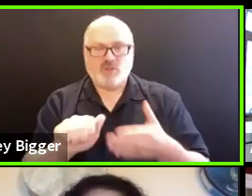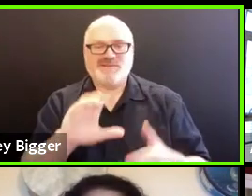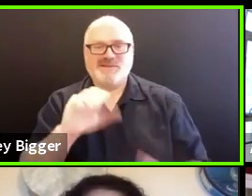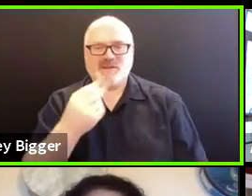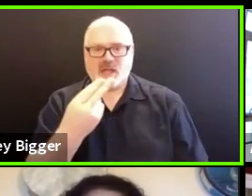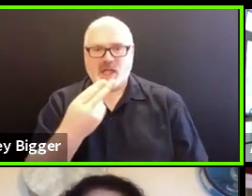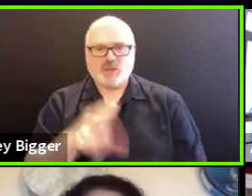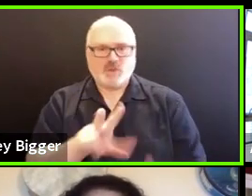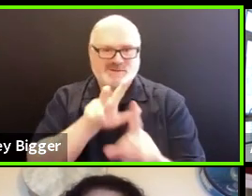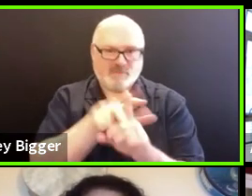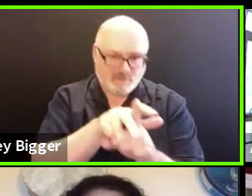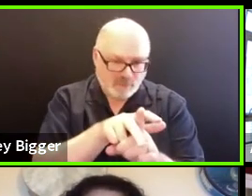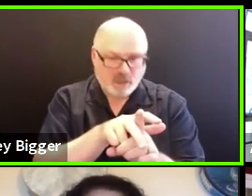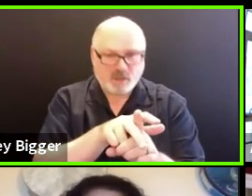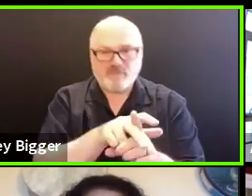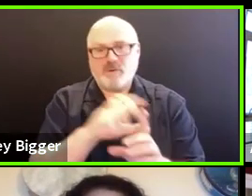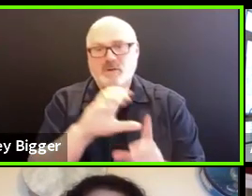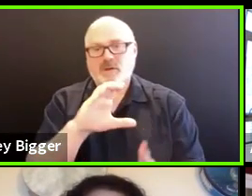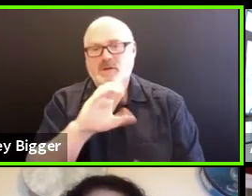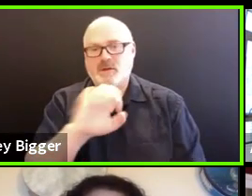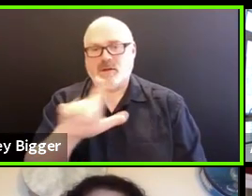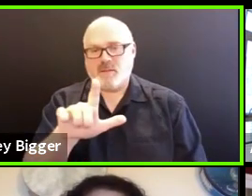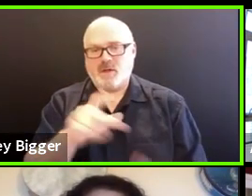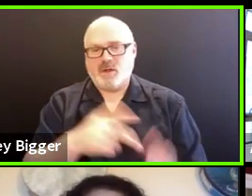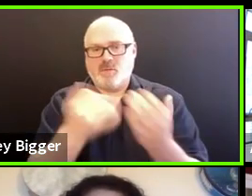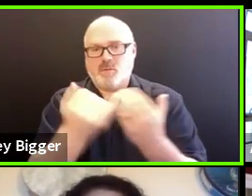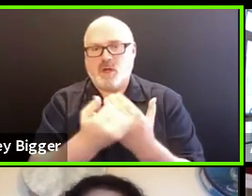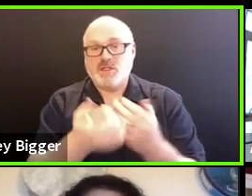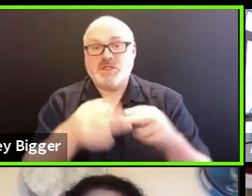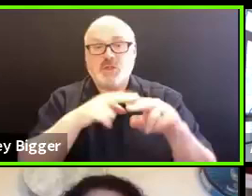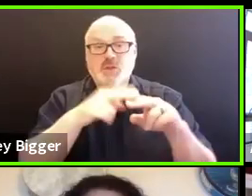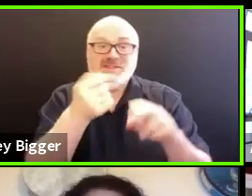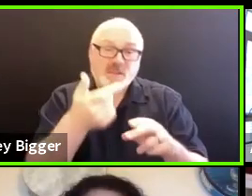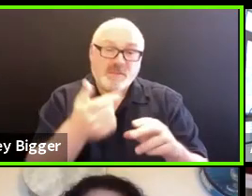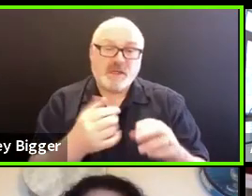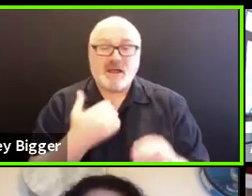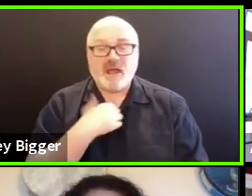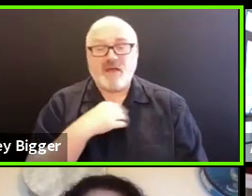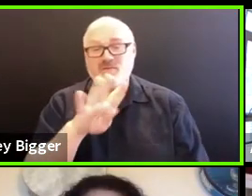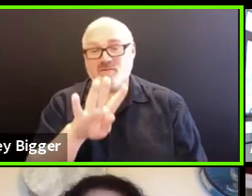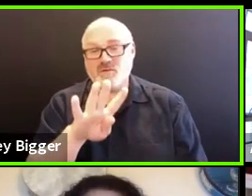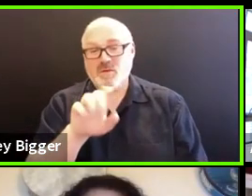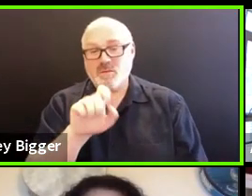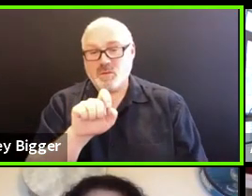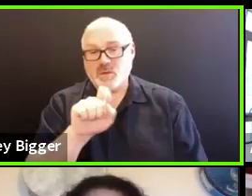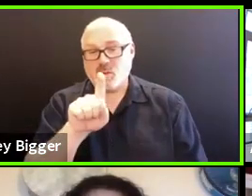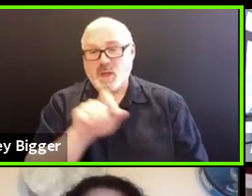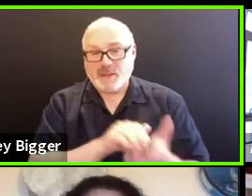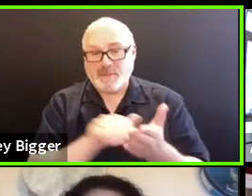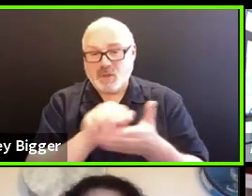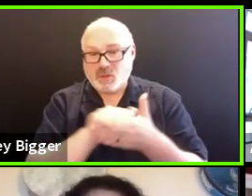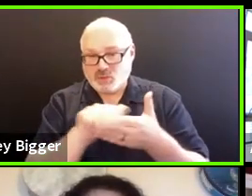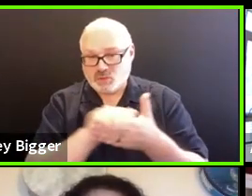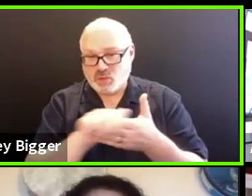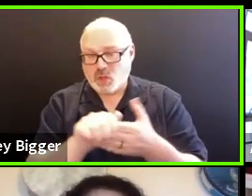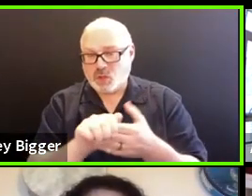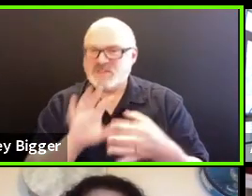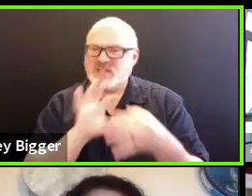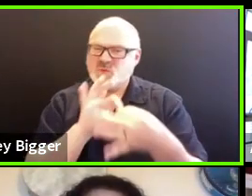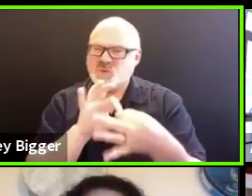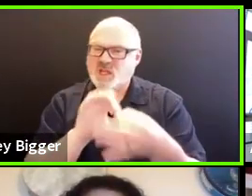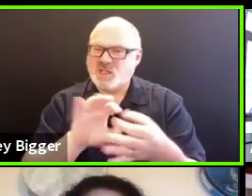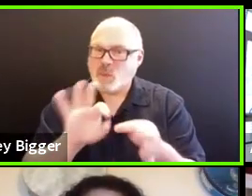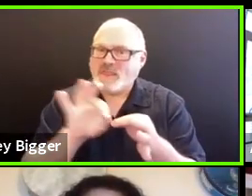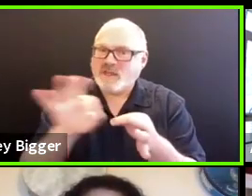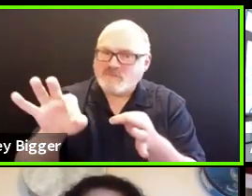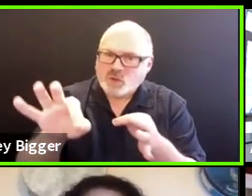committed towards capital projects. We're up a little bit this year. We'll end with $4.1 million. Again, that's related to the deferrals,